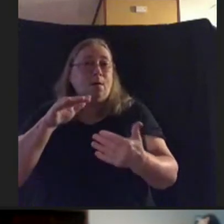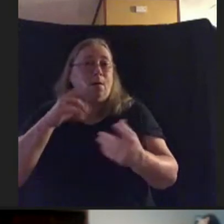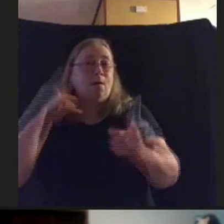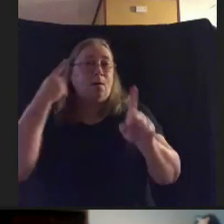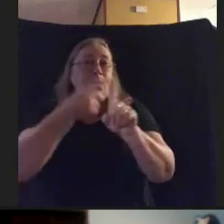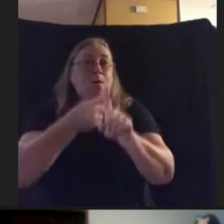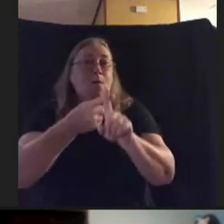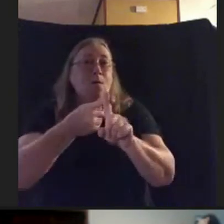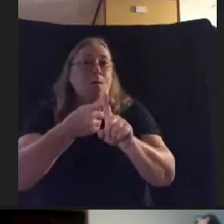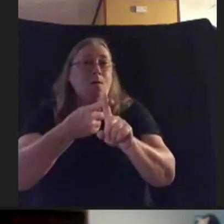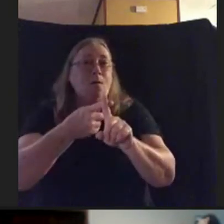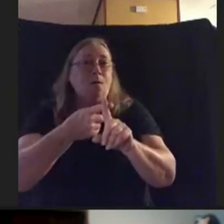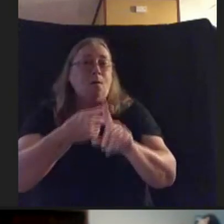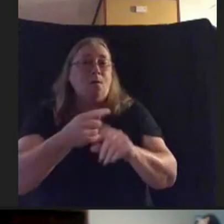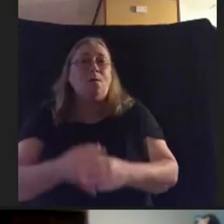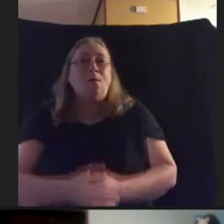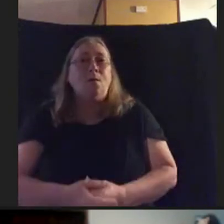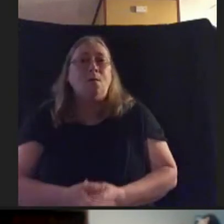We hadn't seen it yet.